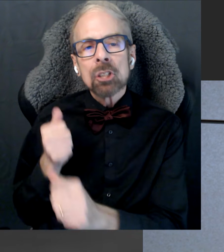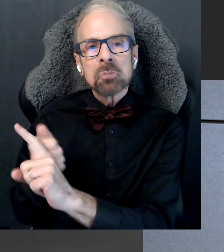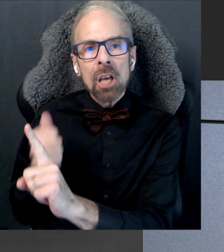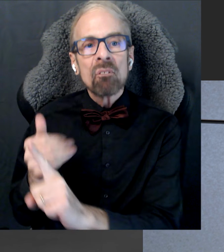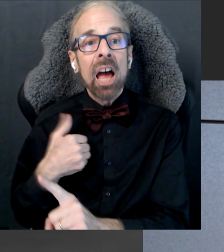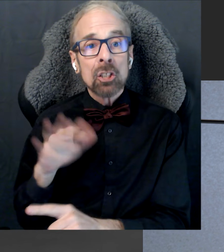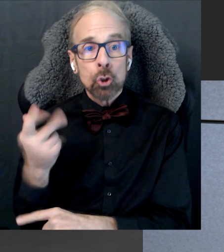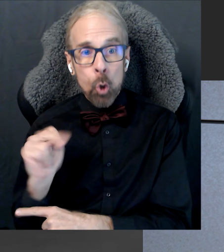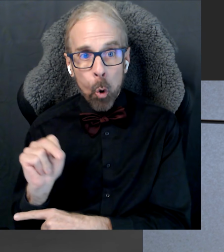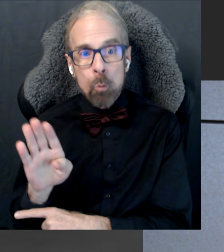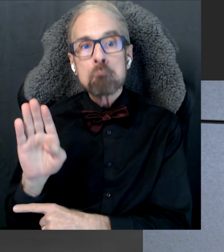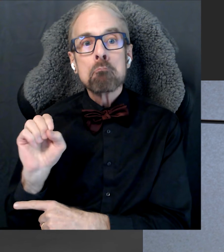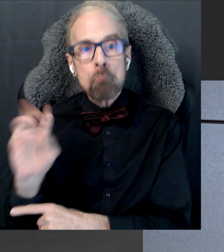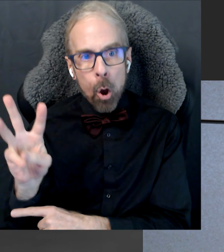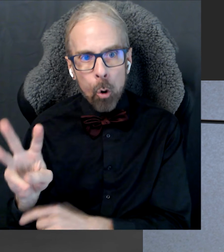arrow, and